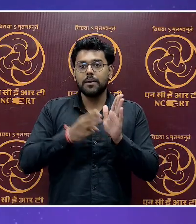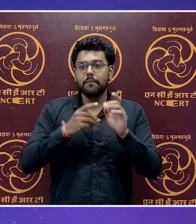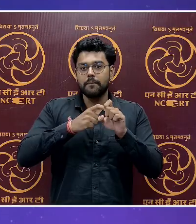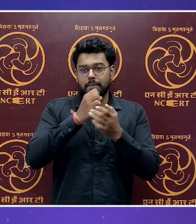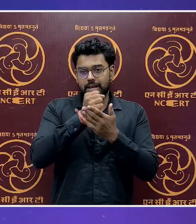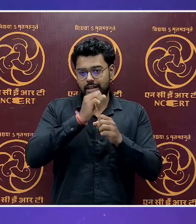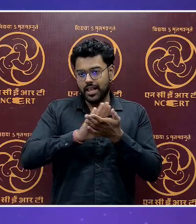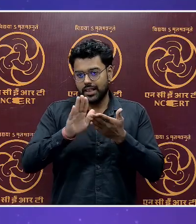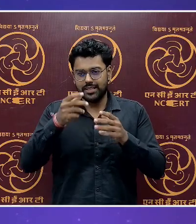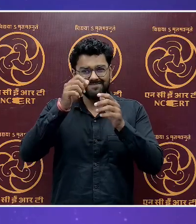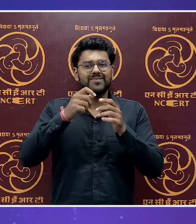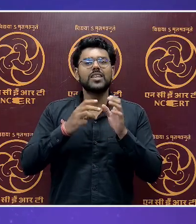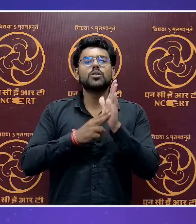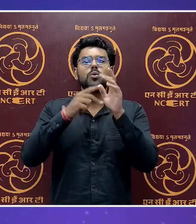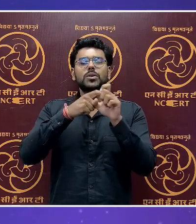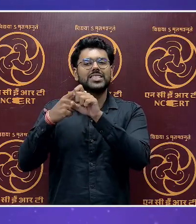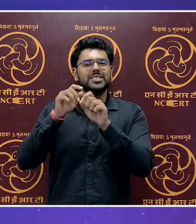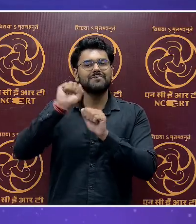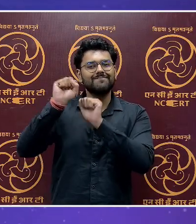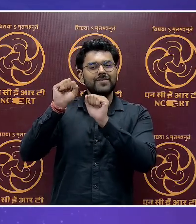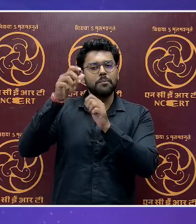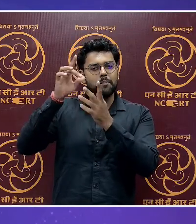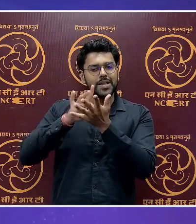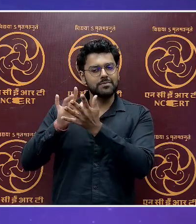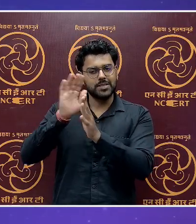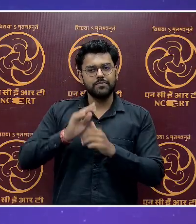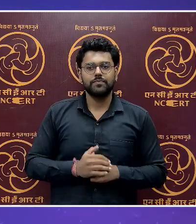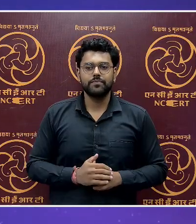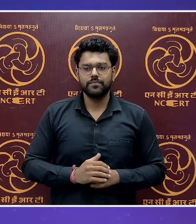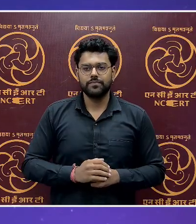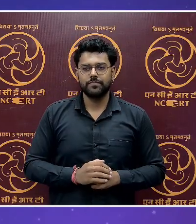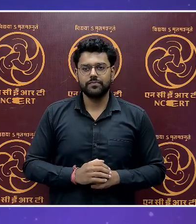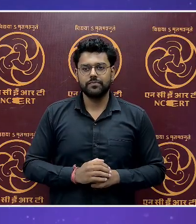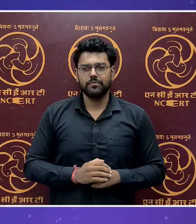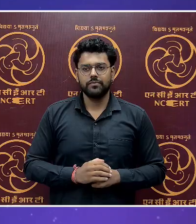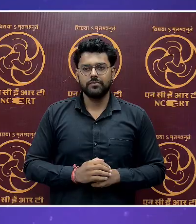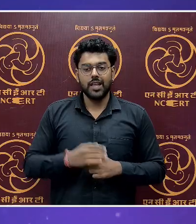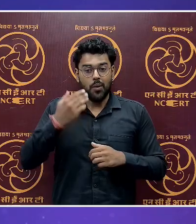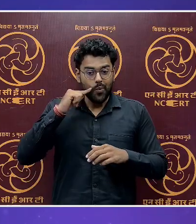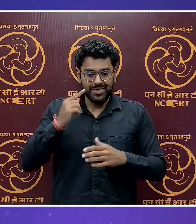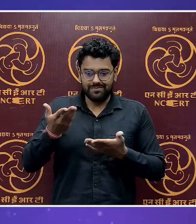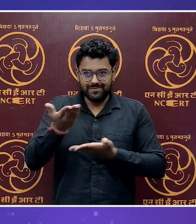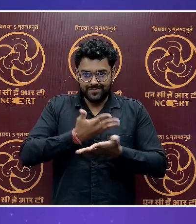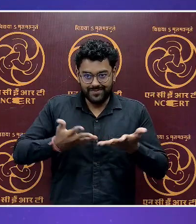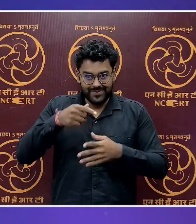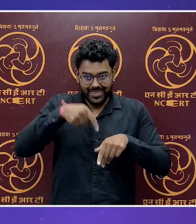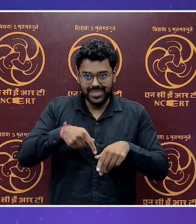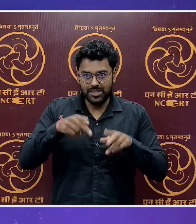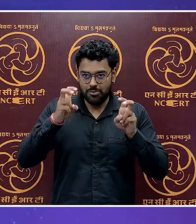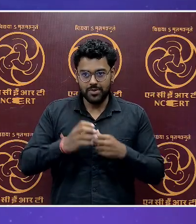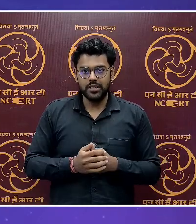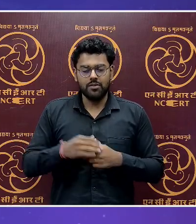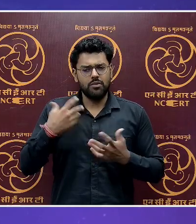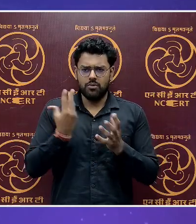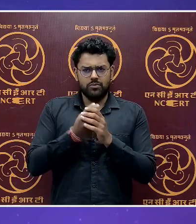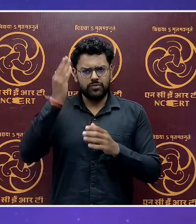Nagaland, Sikkim, Manipur, Mizoram, Tripura and Assam. Now, when we talk about PRASHAST, we all know that